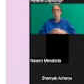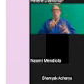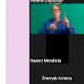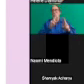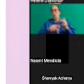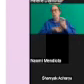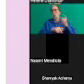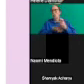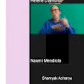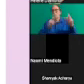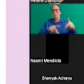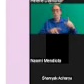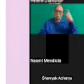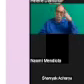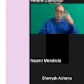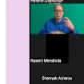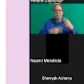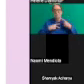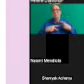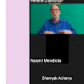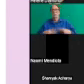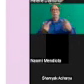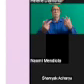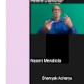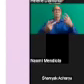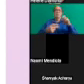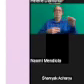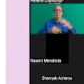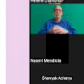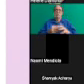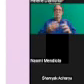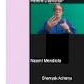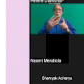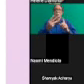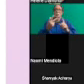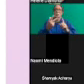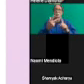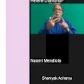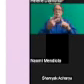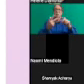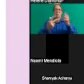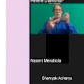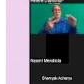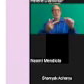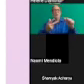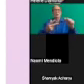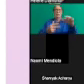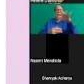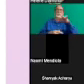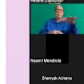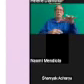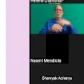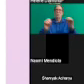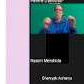mental disability, designing inaccessible office spaces or in any inaccessible space, right? Or schools that don't provide